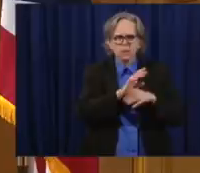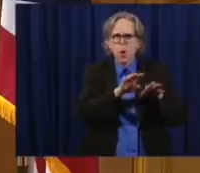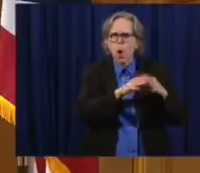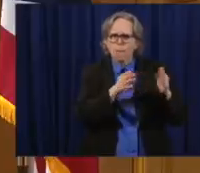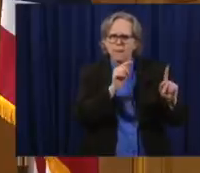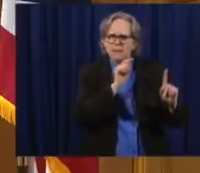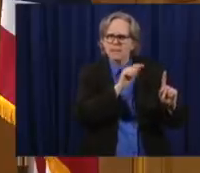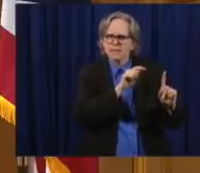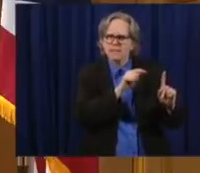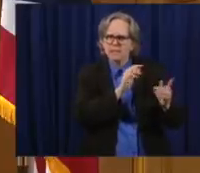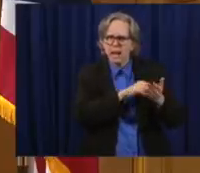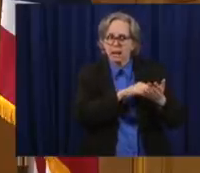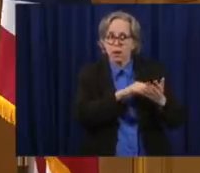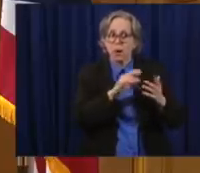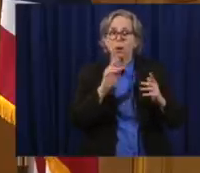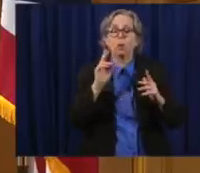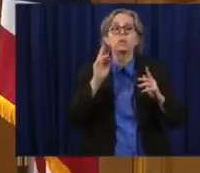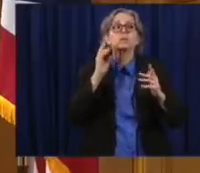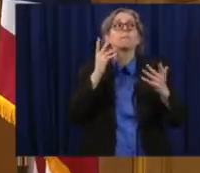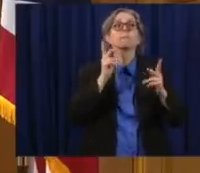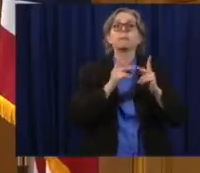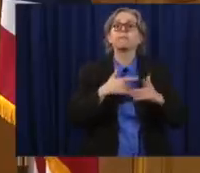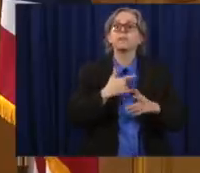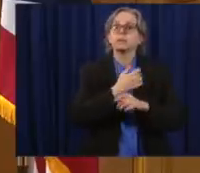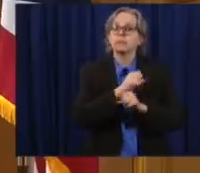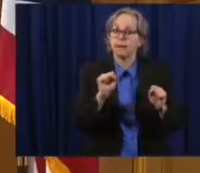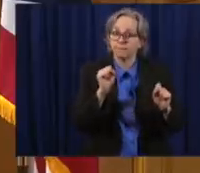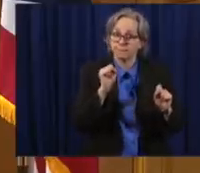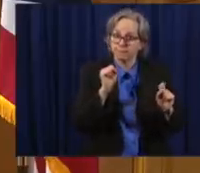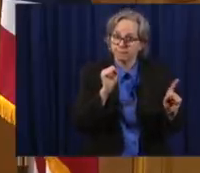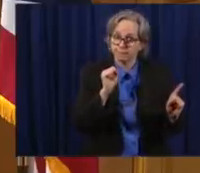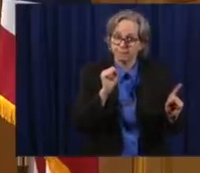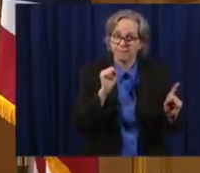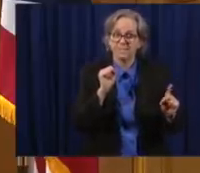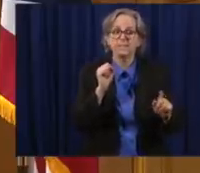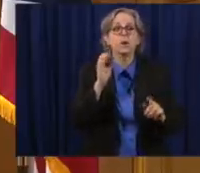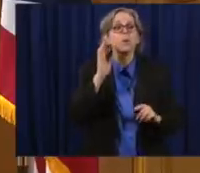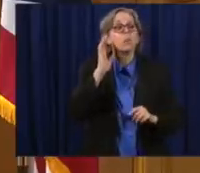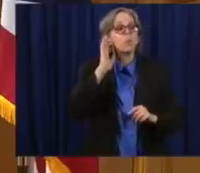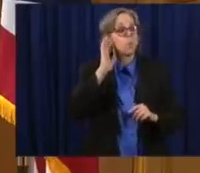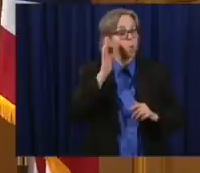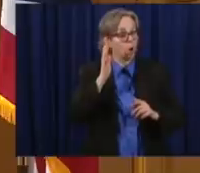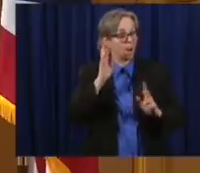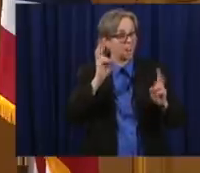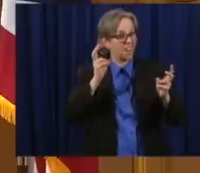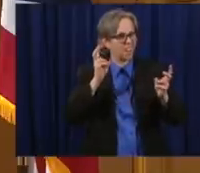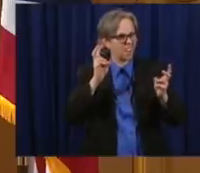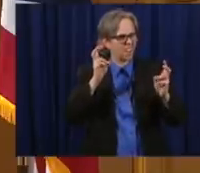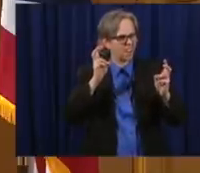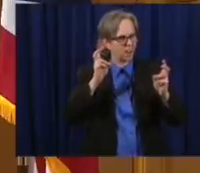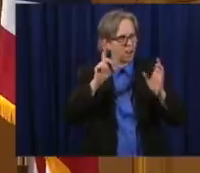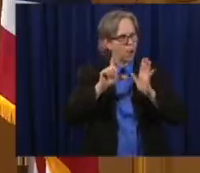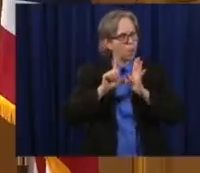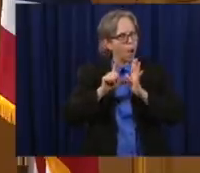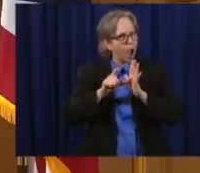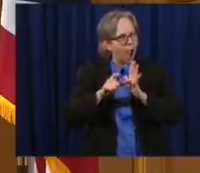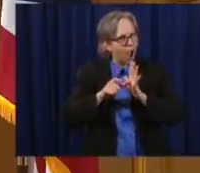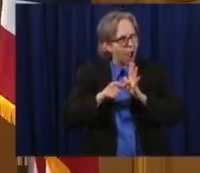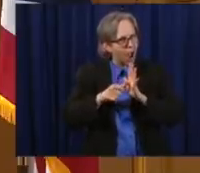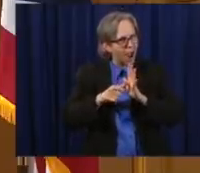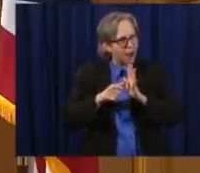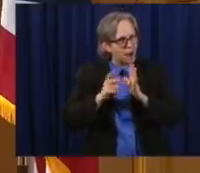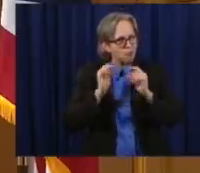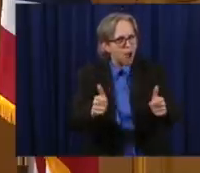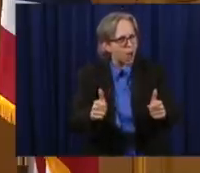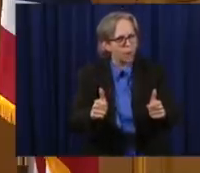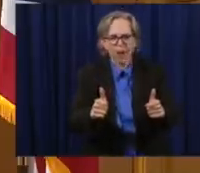by definition, by our definition at least, take a while for this whole process to take place. It is not going to occur overnight. And the